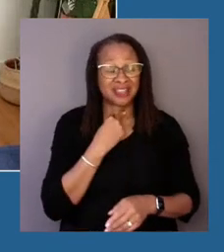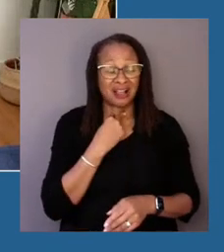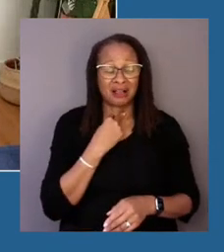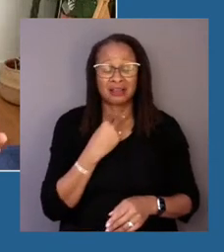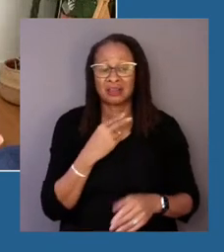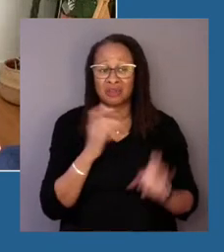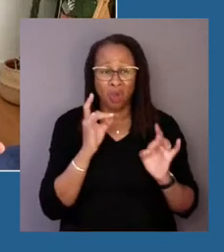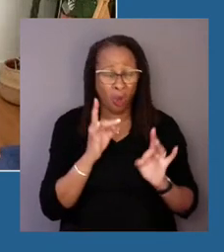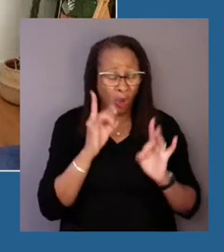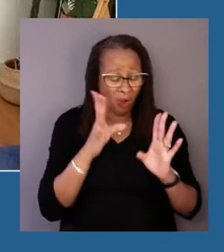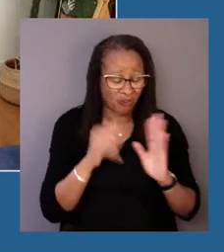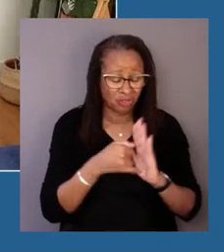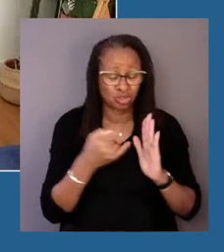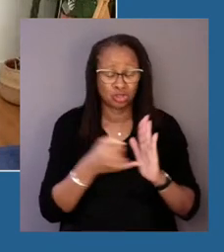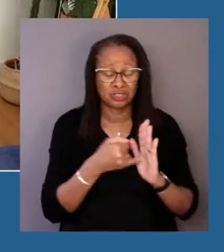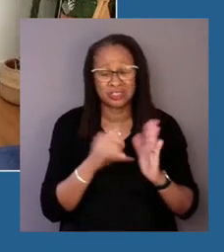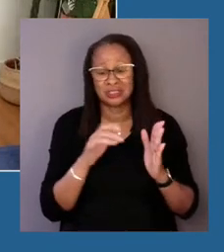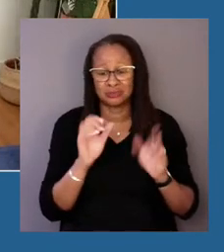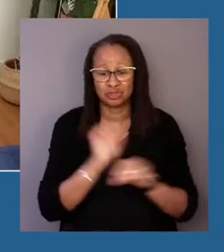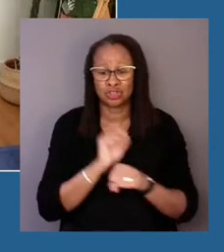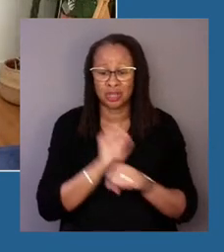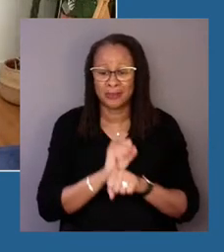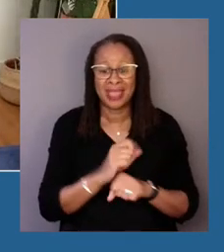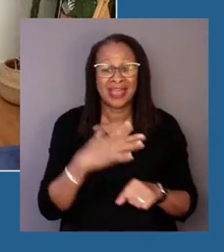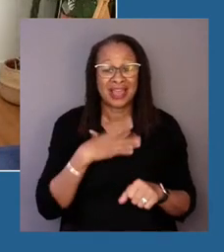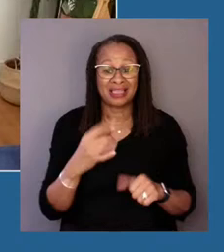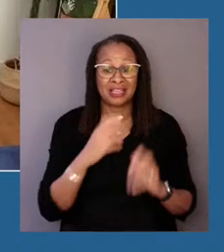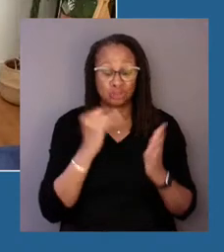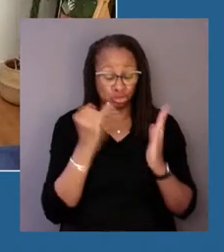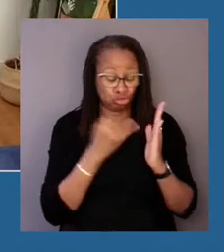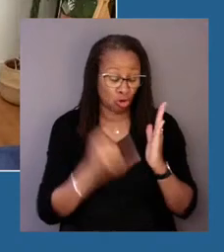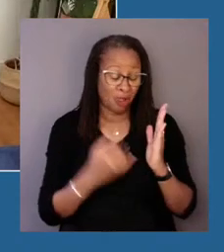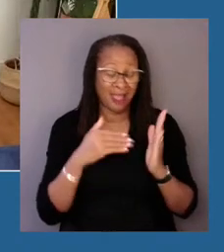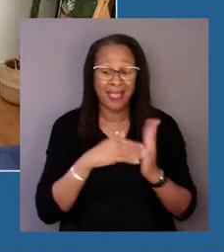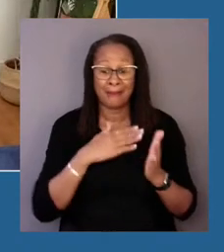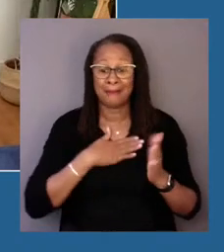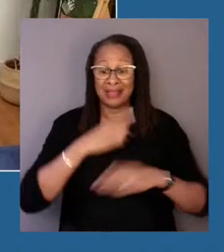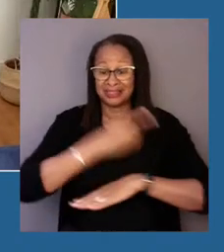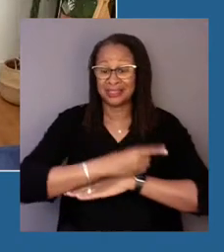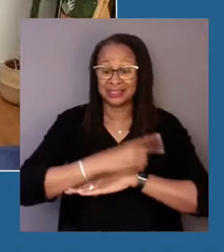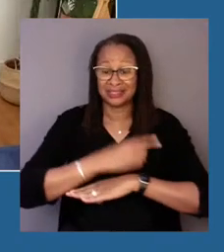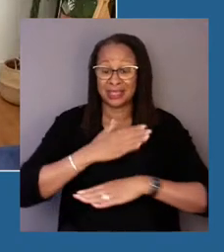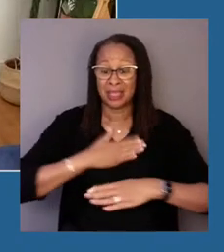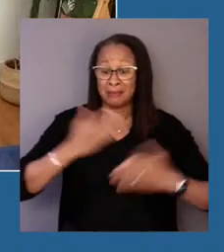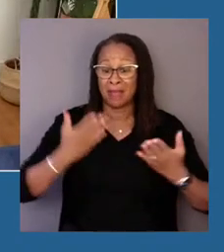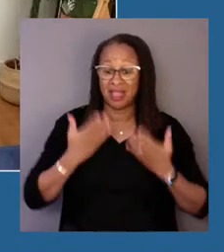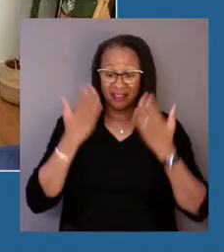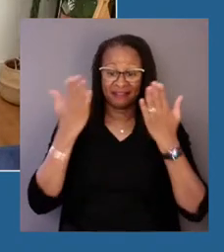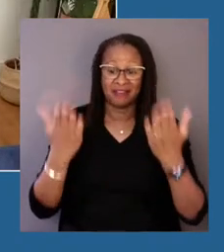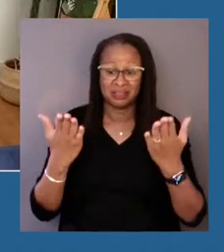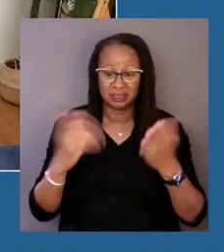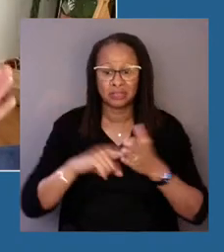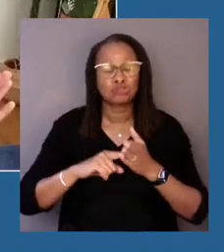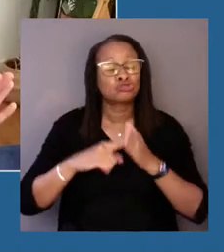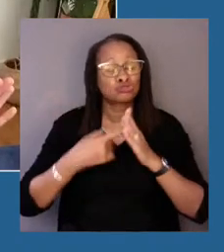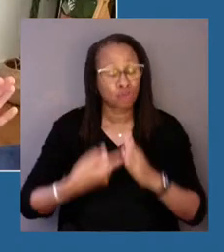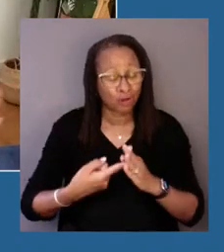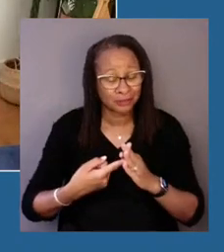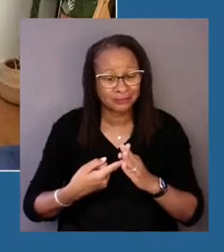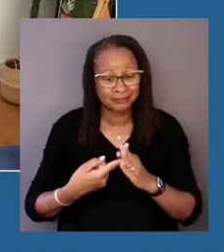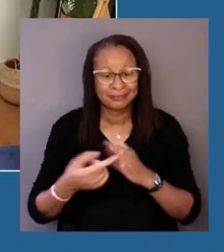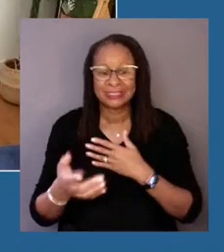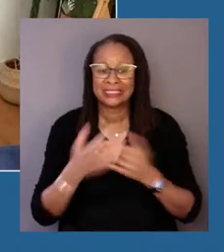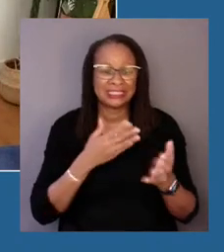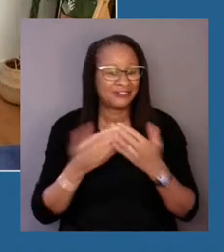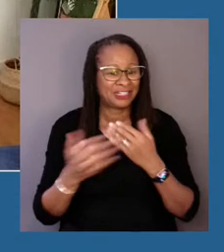journalism job and just started to draw at my desk. And I think my advice would be get started, even if you literally have no